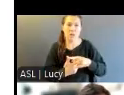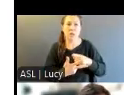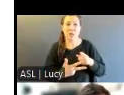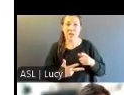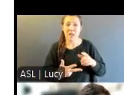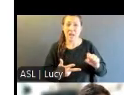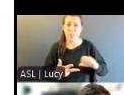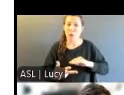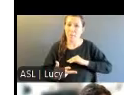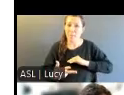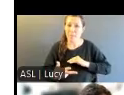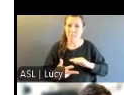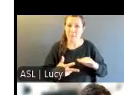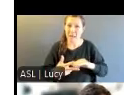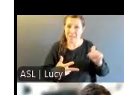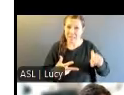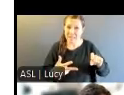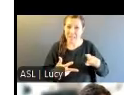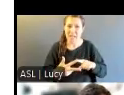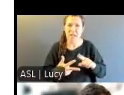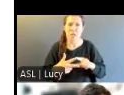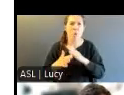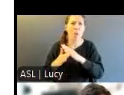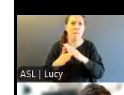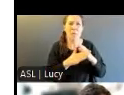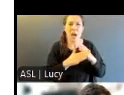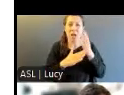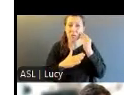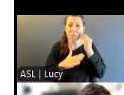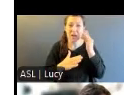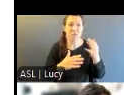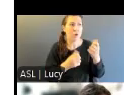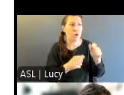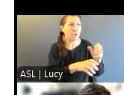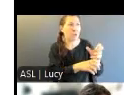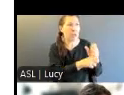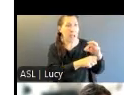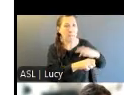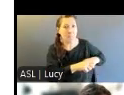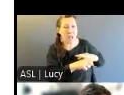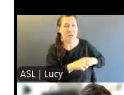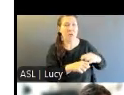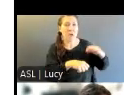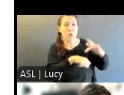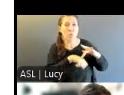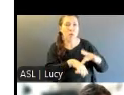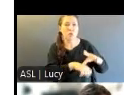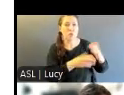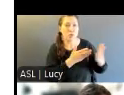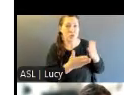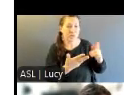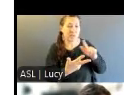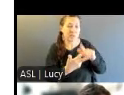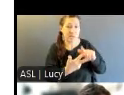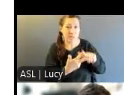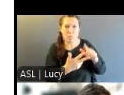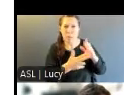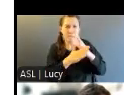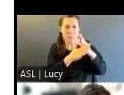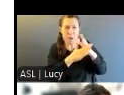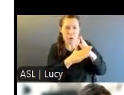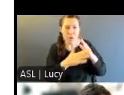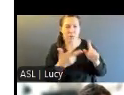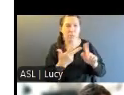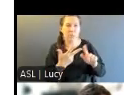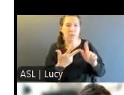needs. 2, the barriers they encounter when accessing benefits, resources, and services. And 3, the types of supports